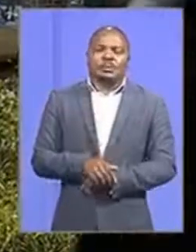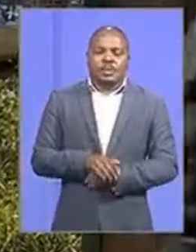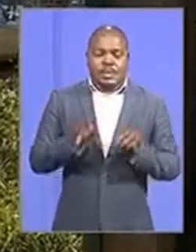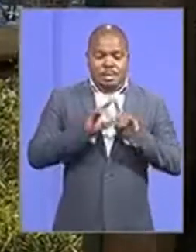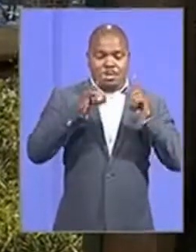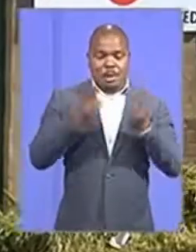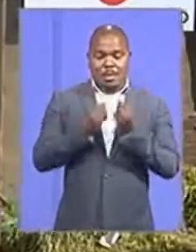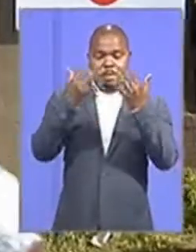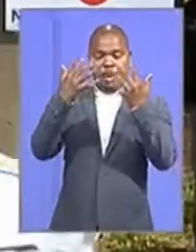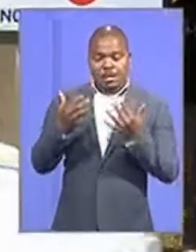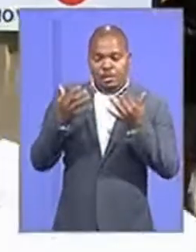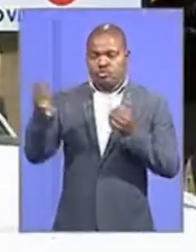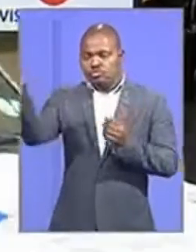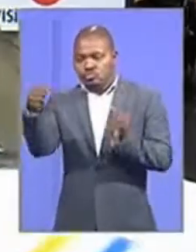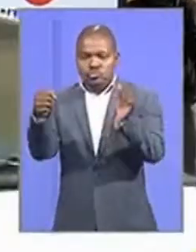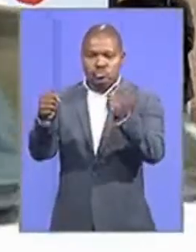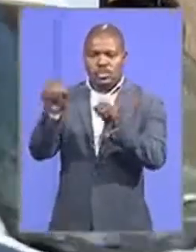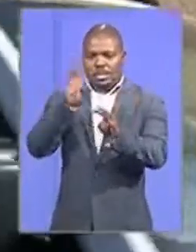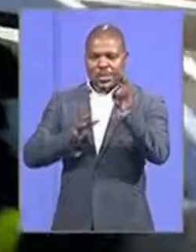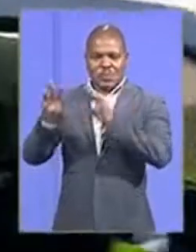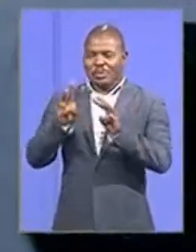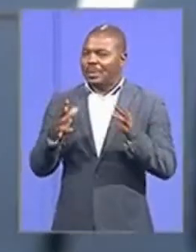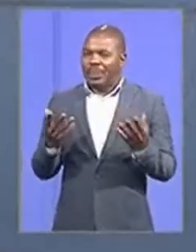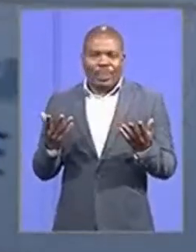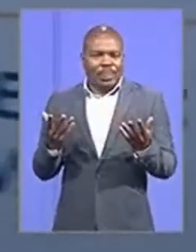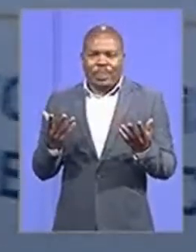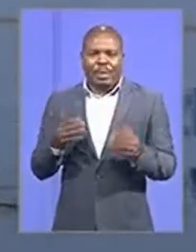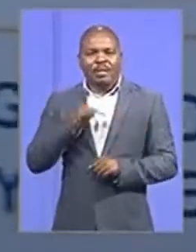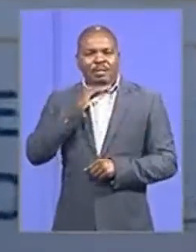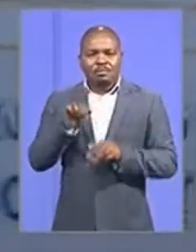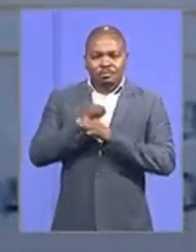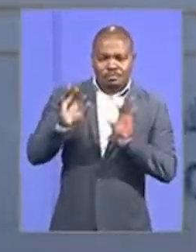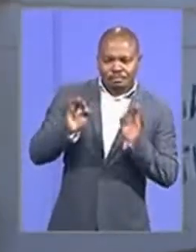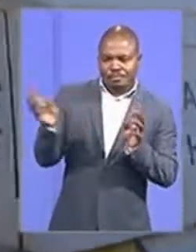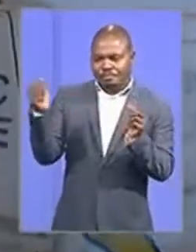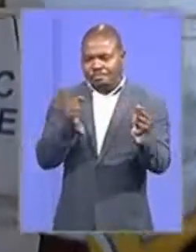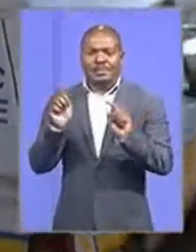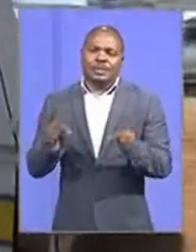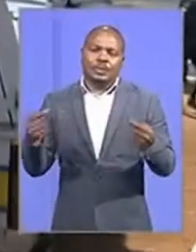lena tekanyetsokabo ya go ka thapa ba leta motse kana dikago ba ba ikatisitsweng sentle kwa dikolong.